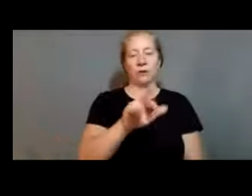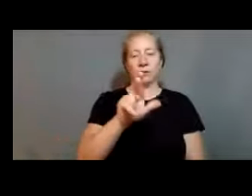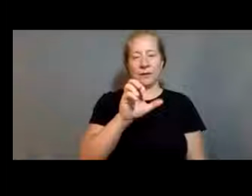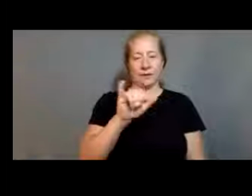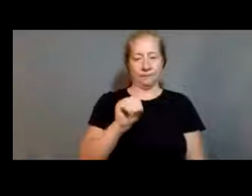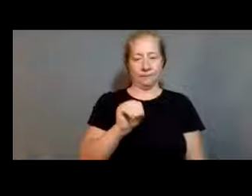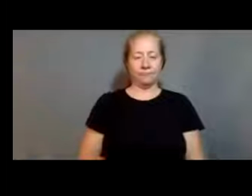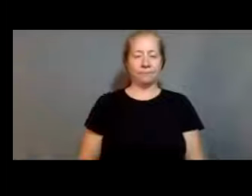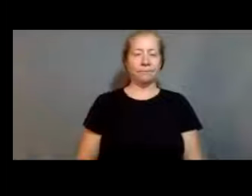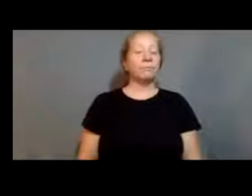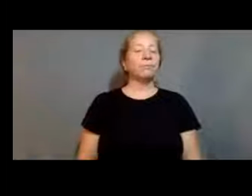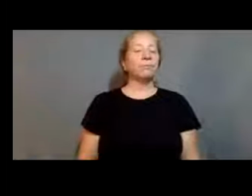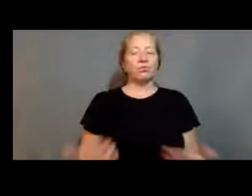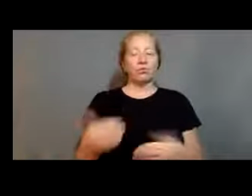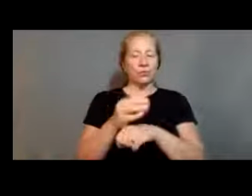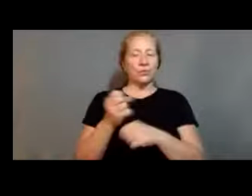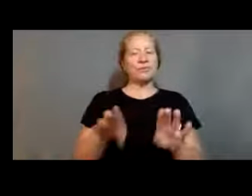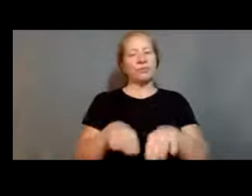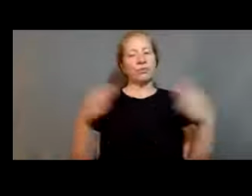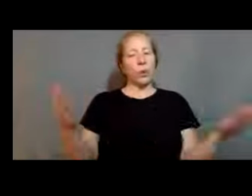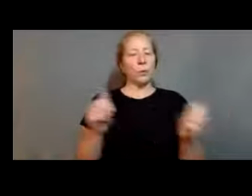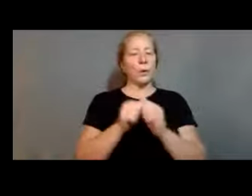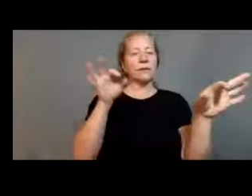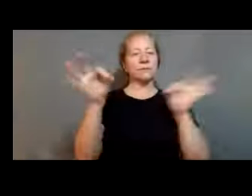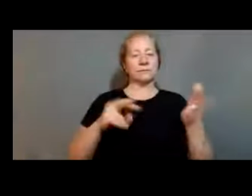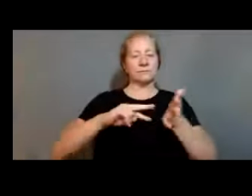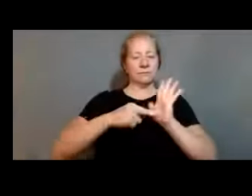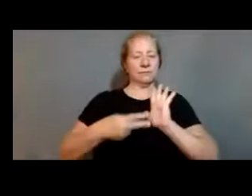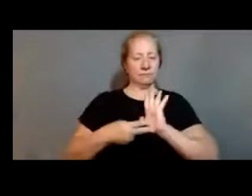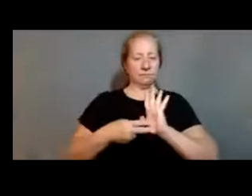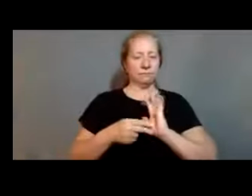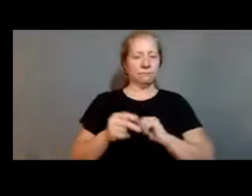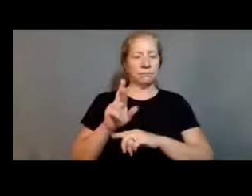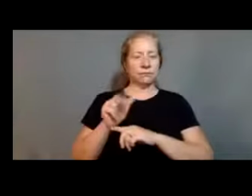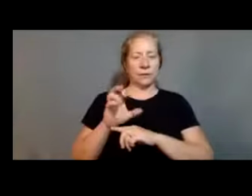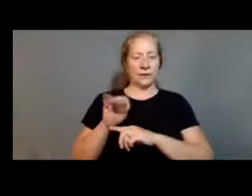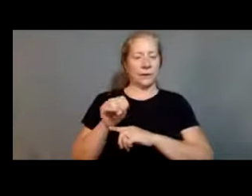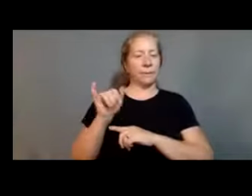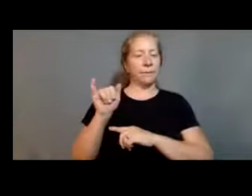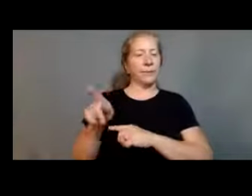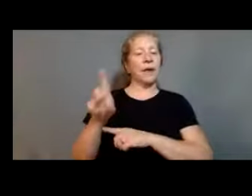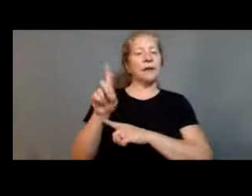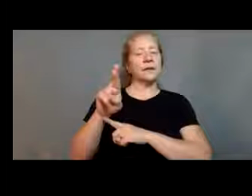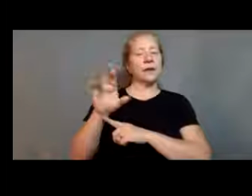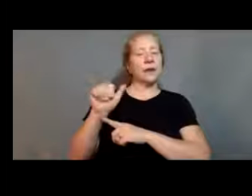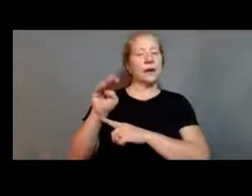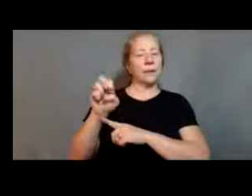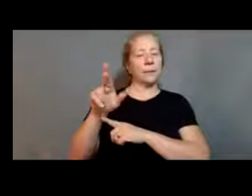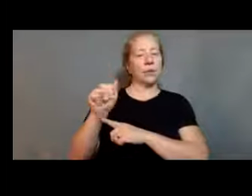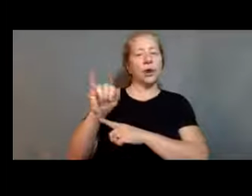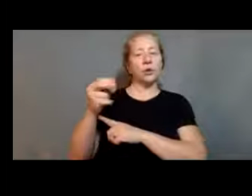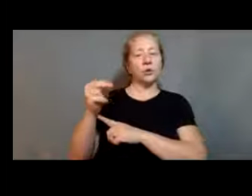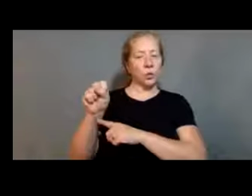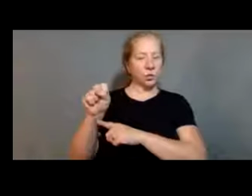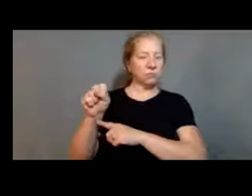So I wanted to start off with a definition from Dr. Kamara Jones, who has done a lot